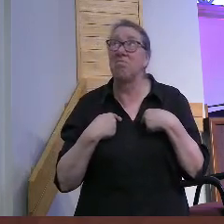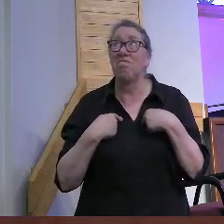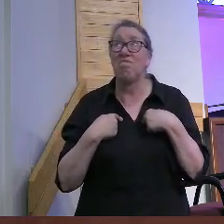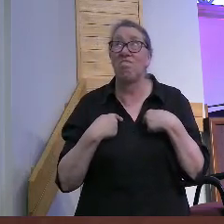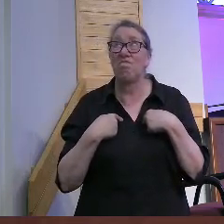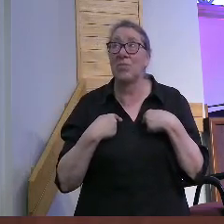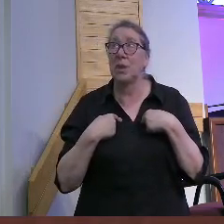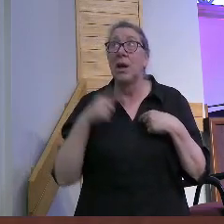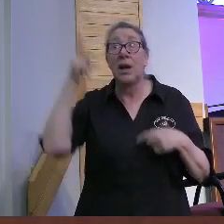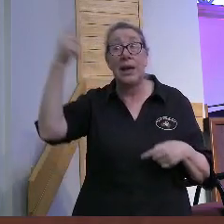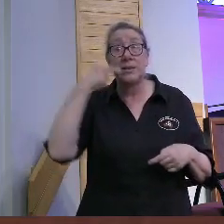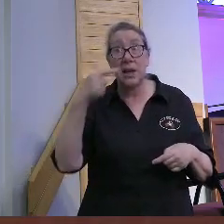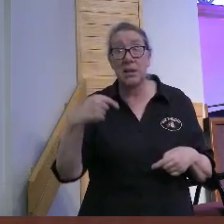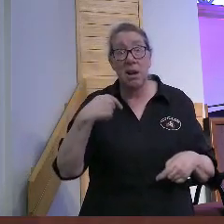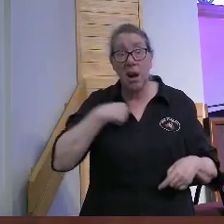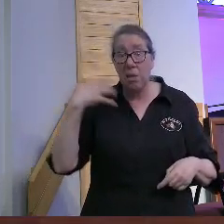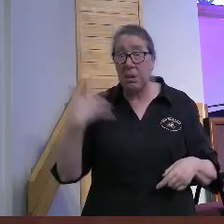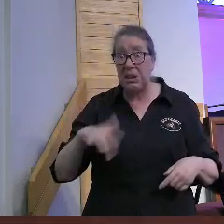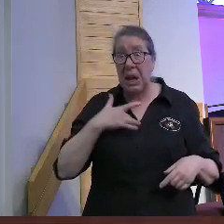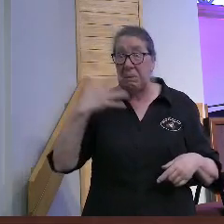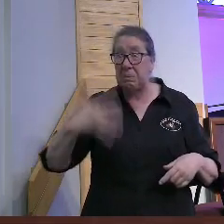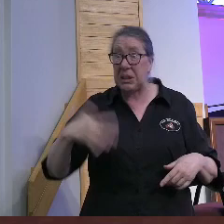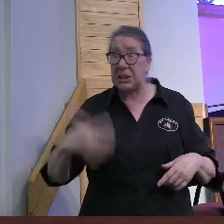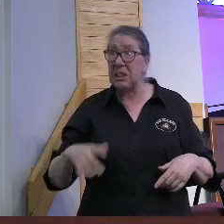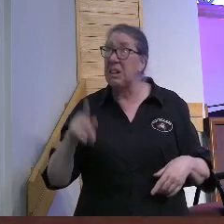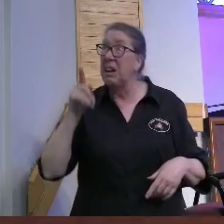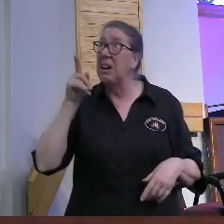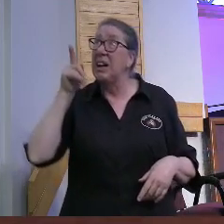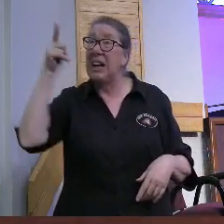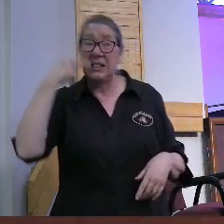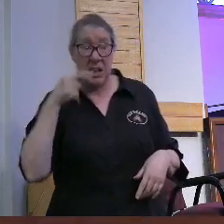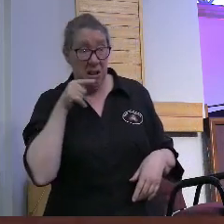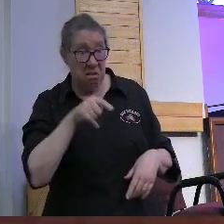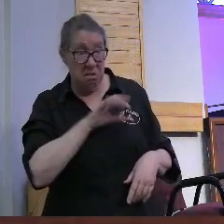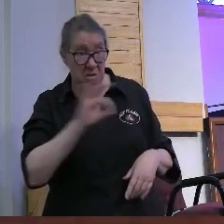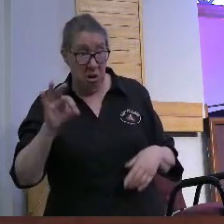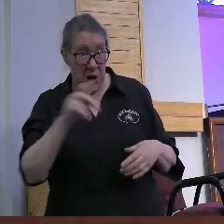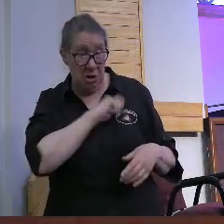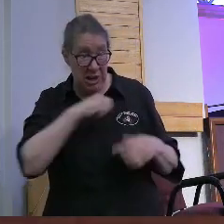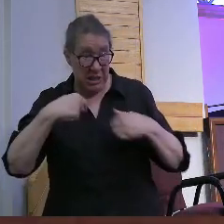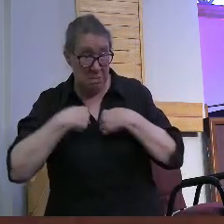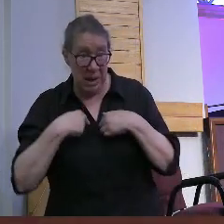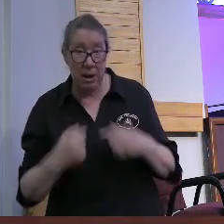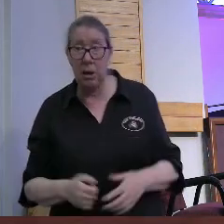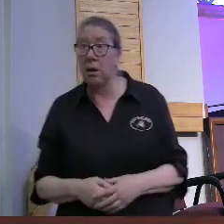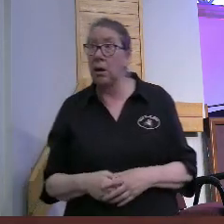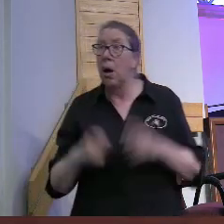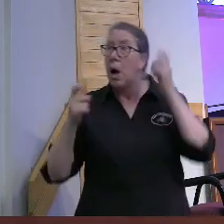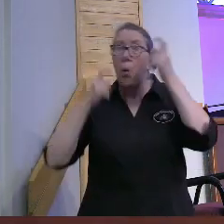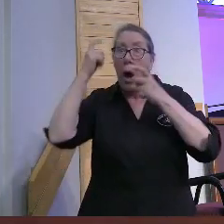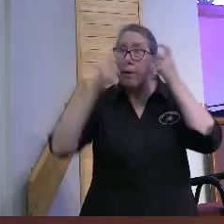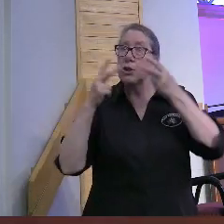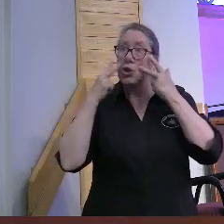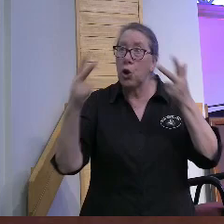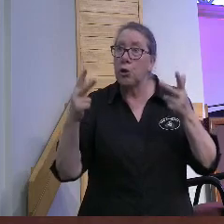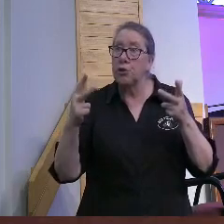offended. You don't trust me. And see, the reality is, worry reveals a lack of trust in God to take